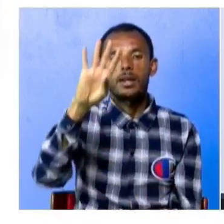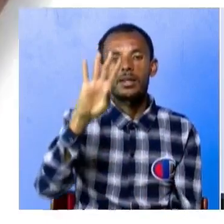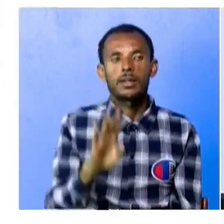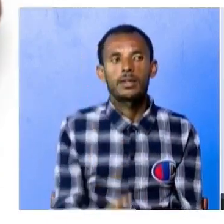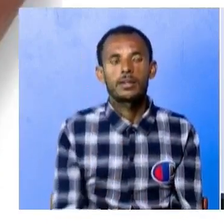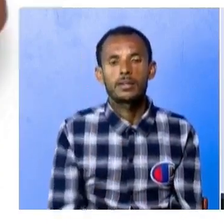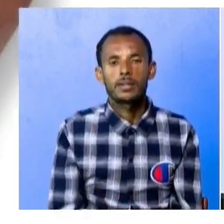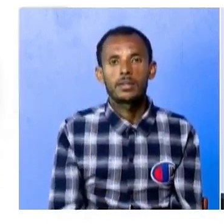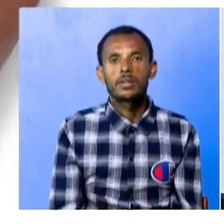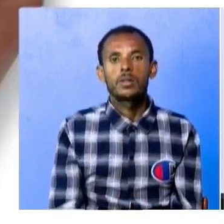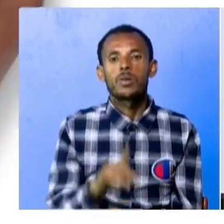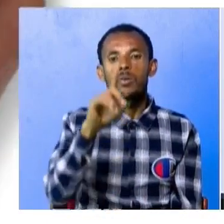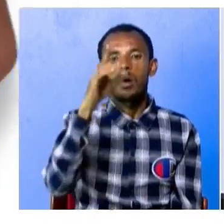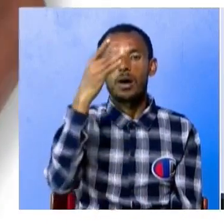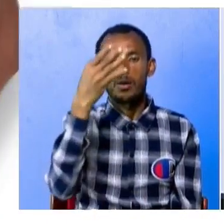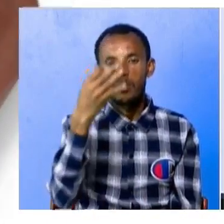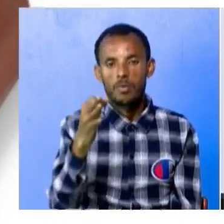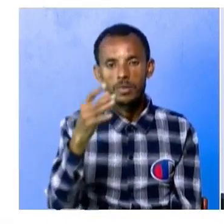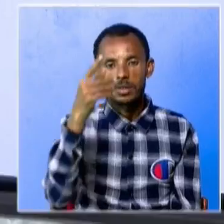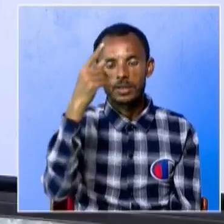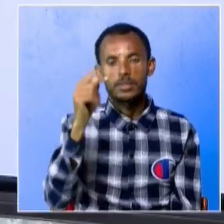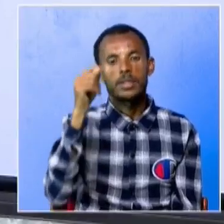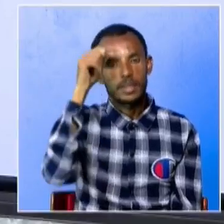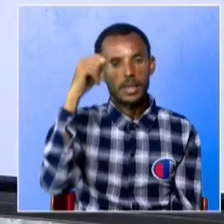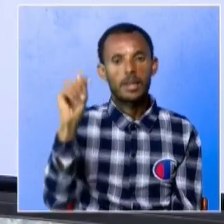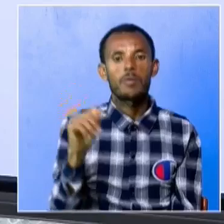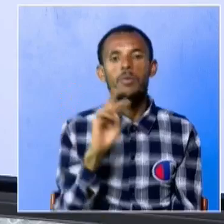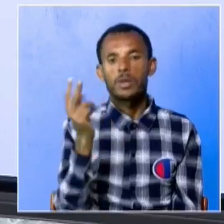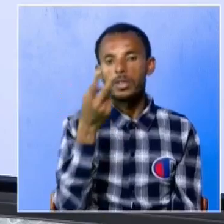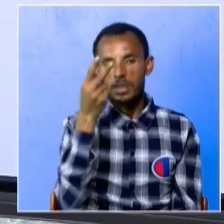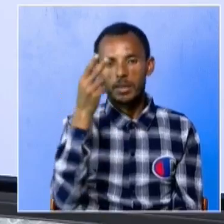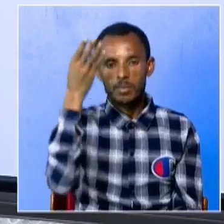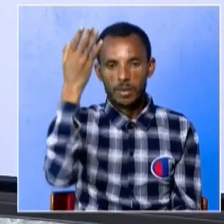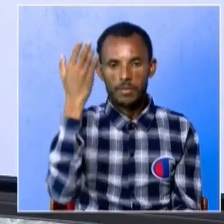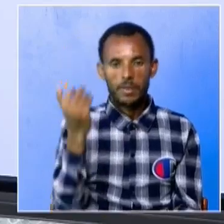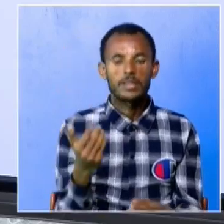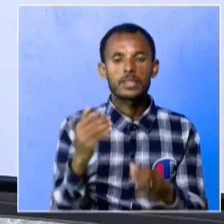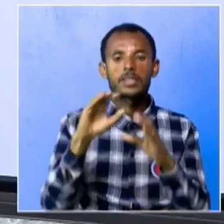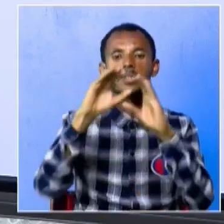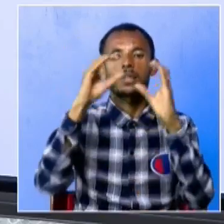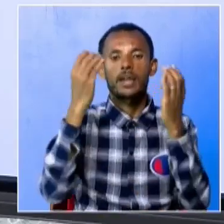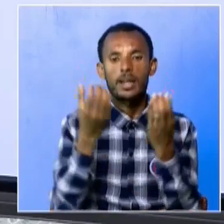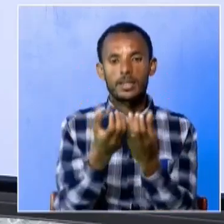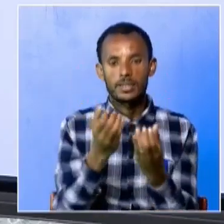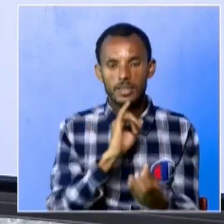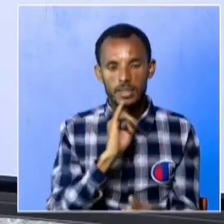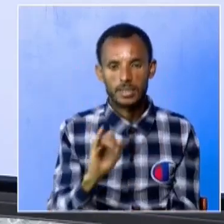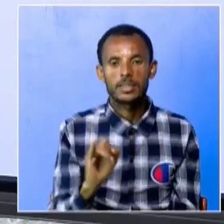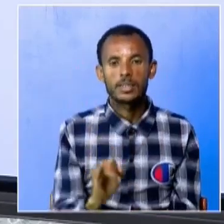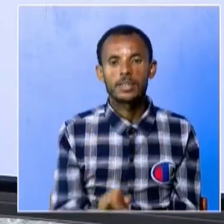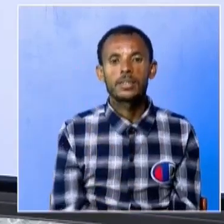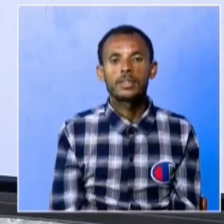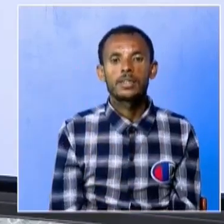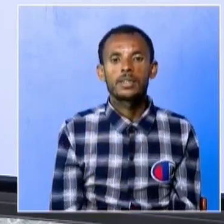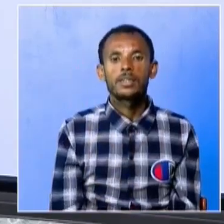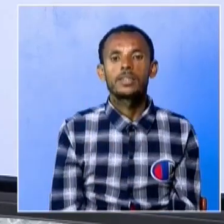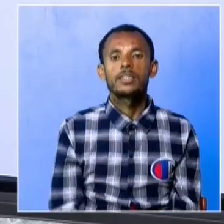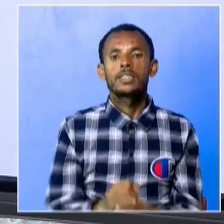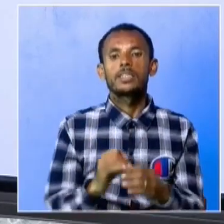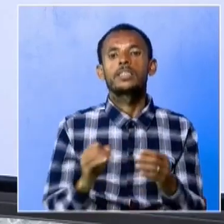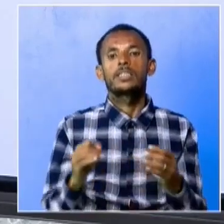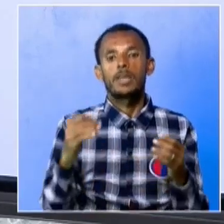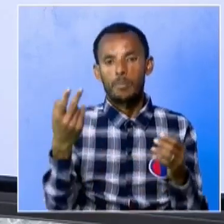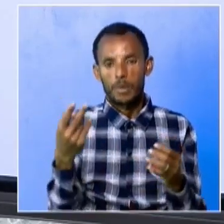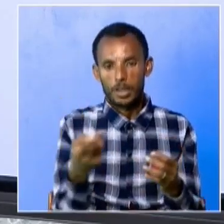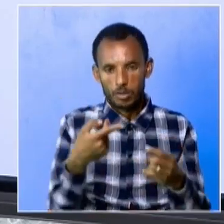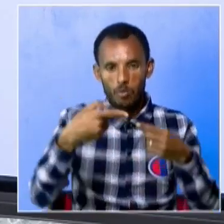okay? One of the theorem that we have seen in our previous lesson is the pairs of